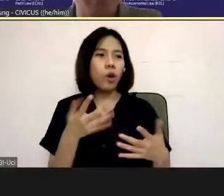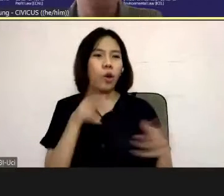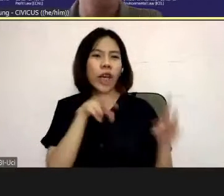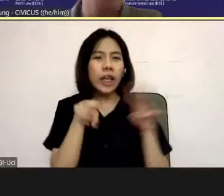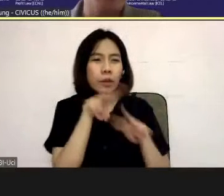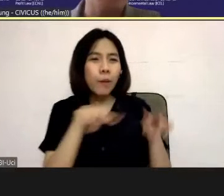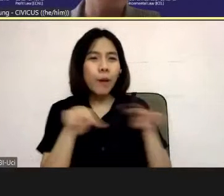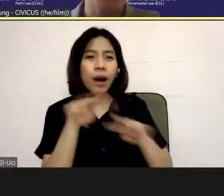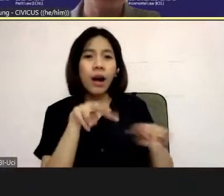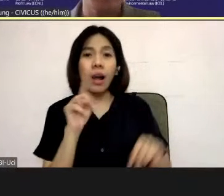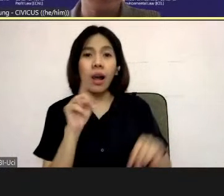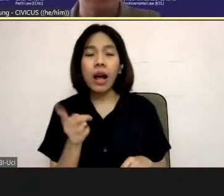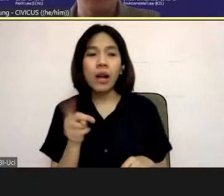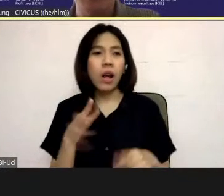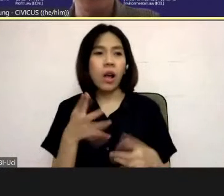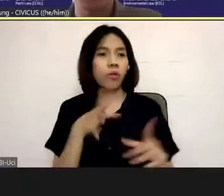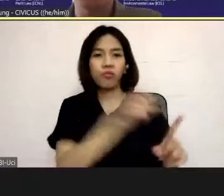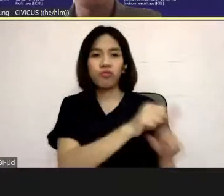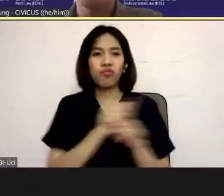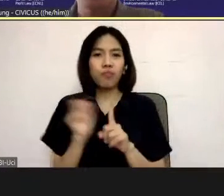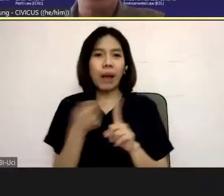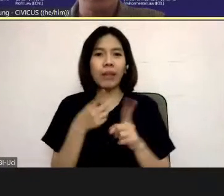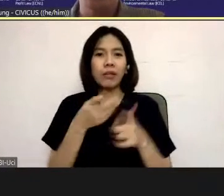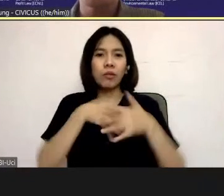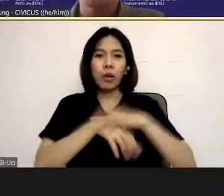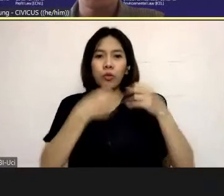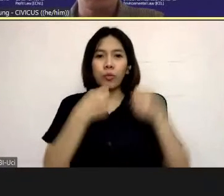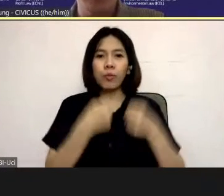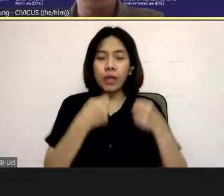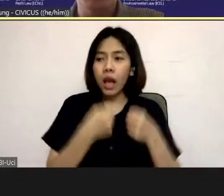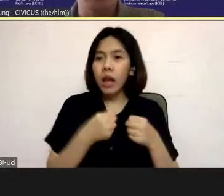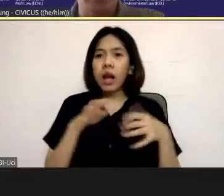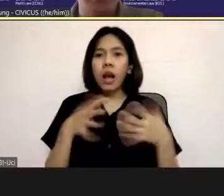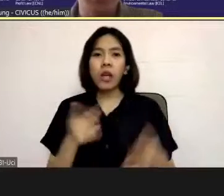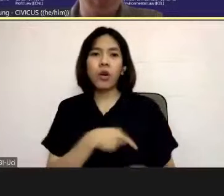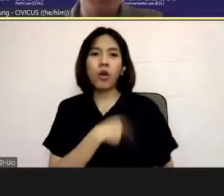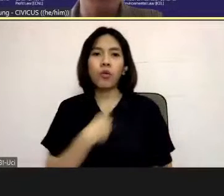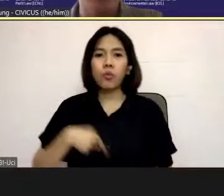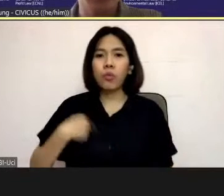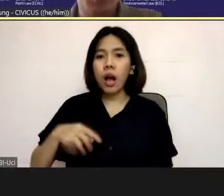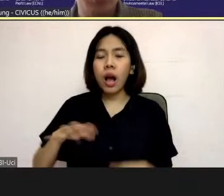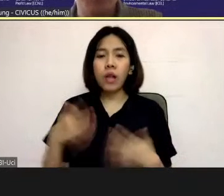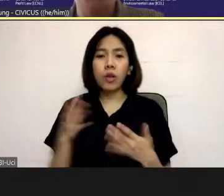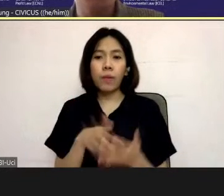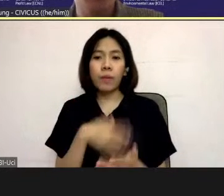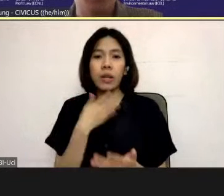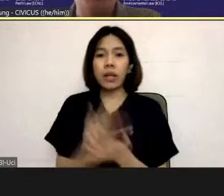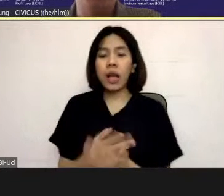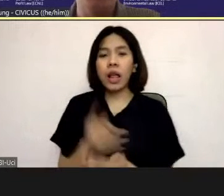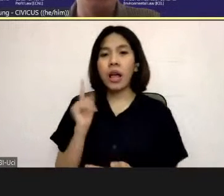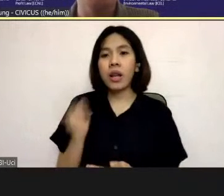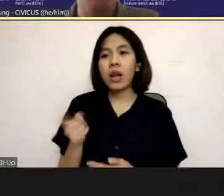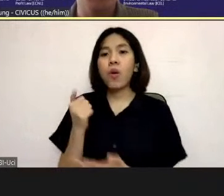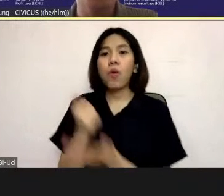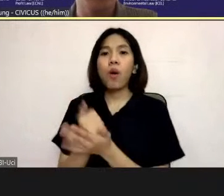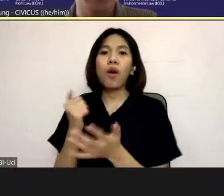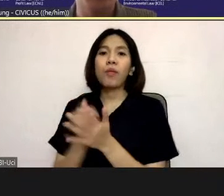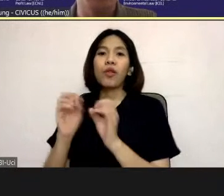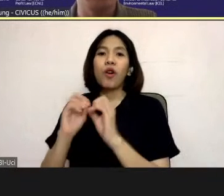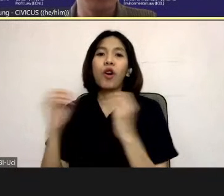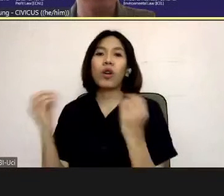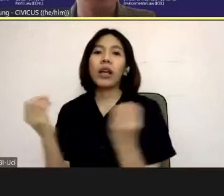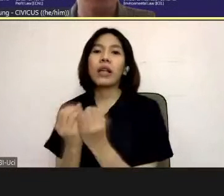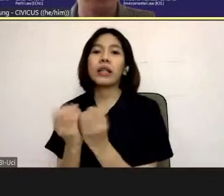legitimate work as human rights defenders. And also there's a risk of their registration and closure of civil